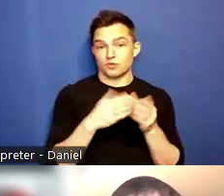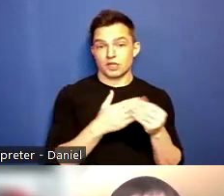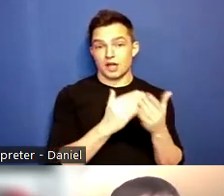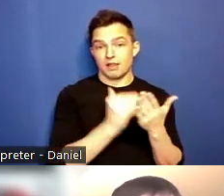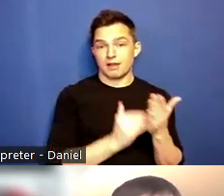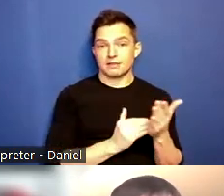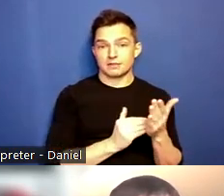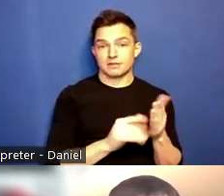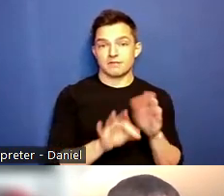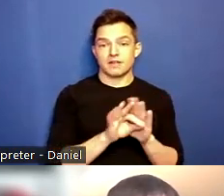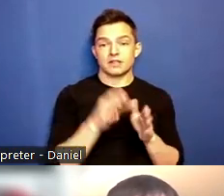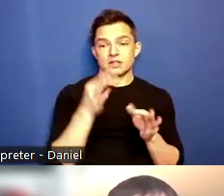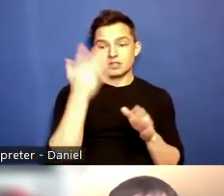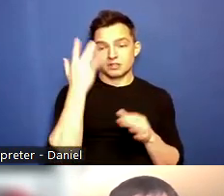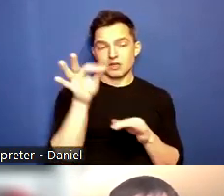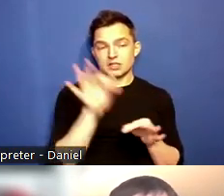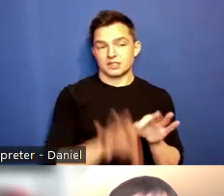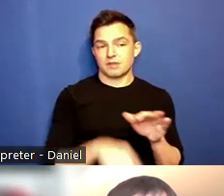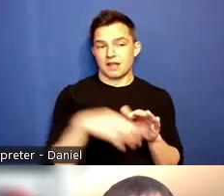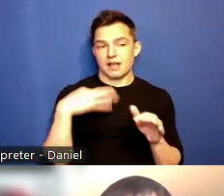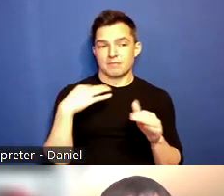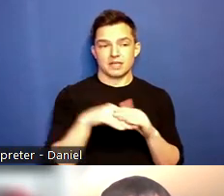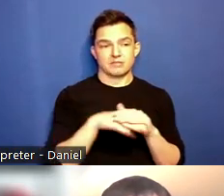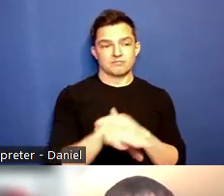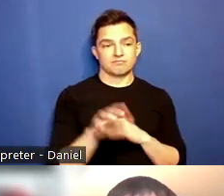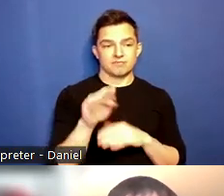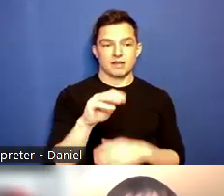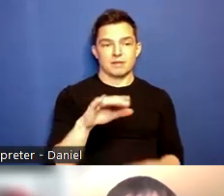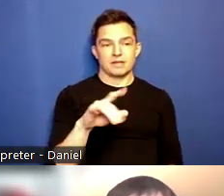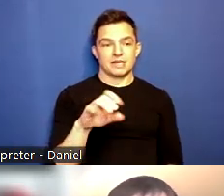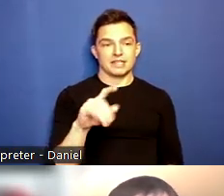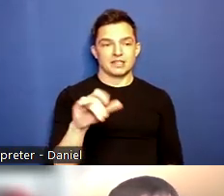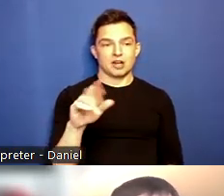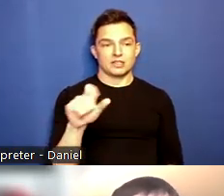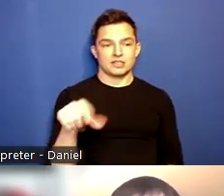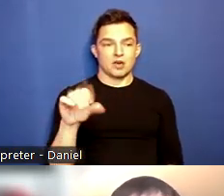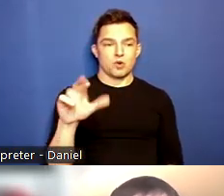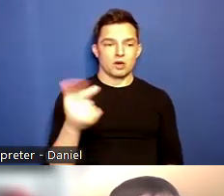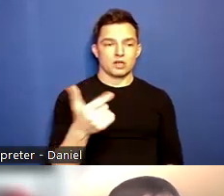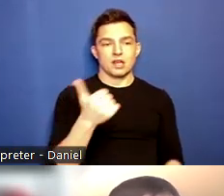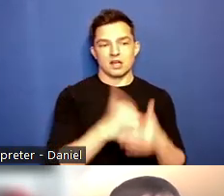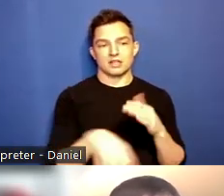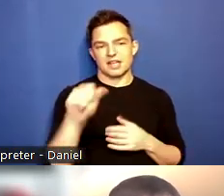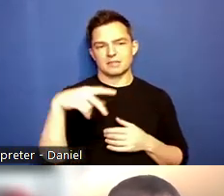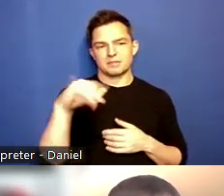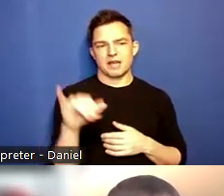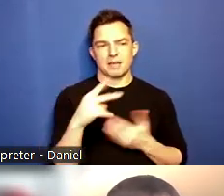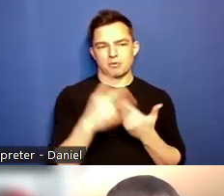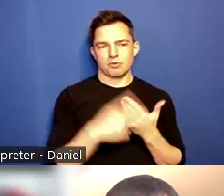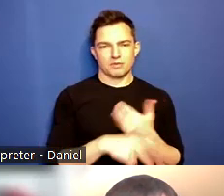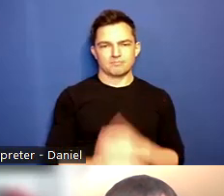find the Smart Simple application portal link at midatlanticarts.org. under the SPI program